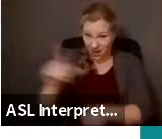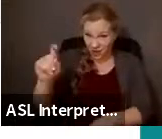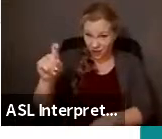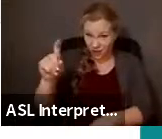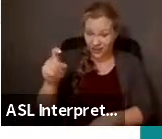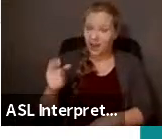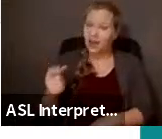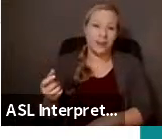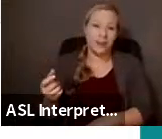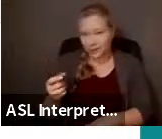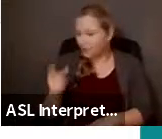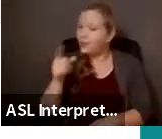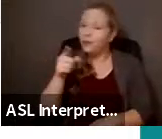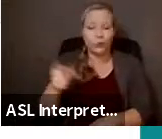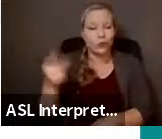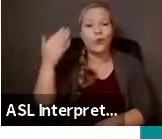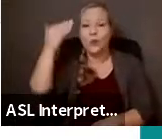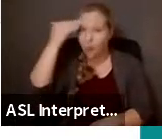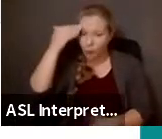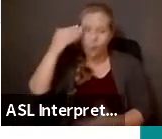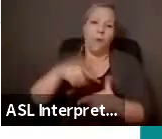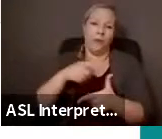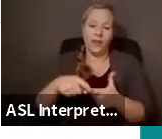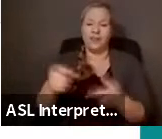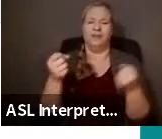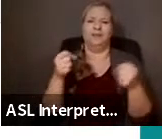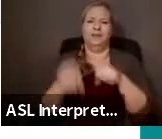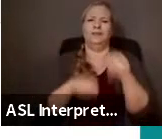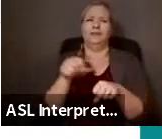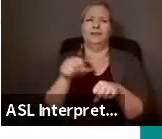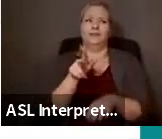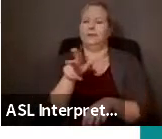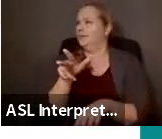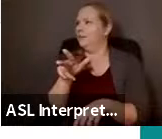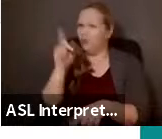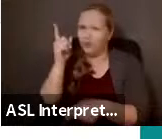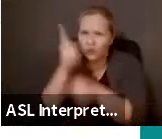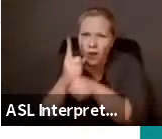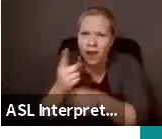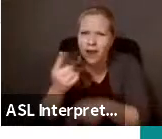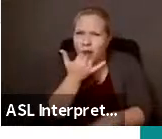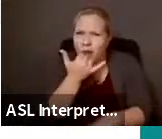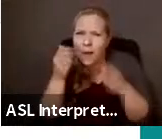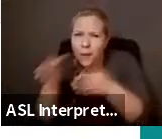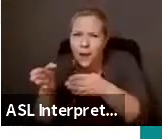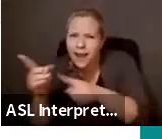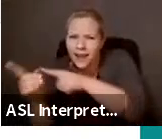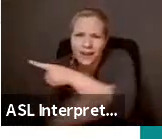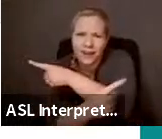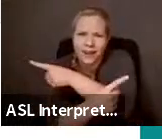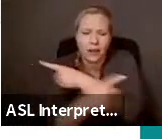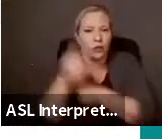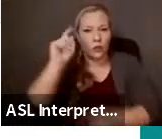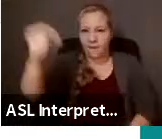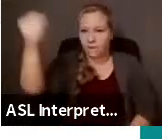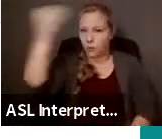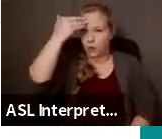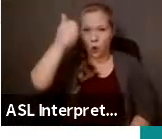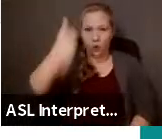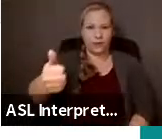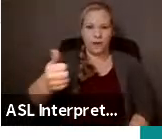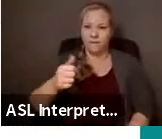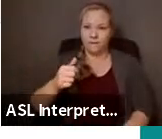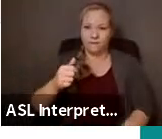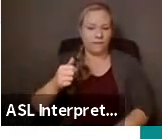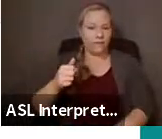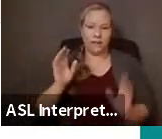most direct route. It is pretty circuitous. You have to know where you're going, despite the wayfinding that we